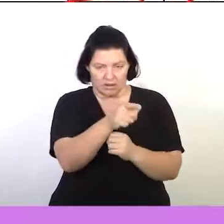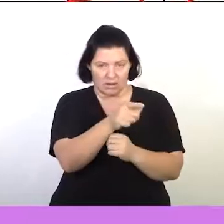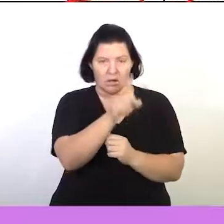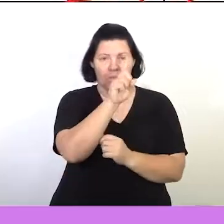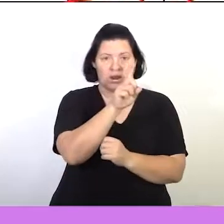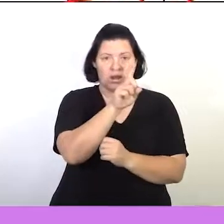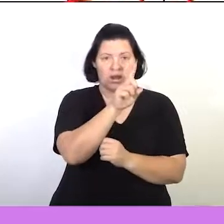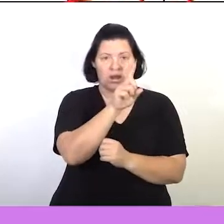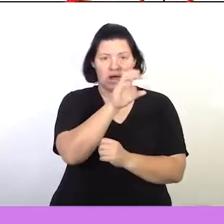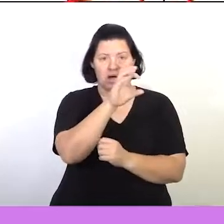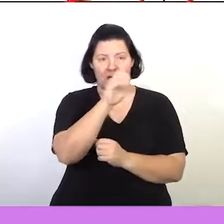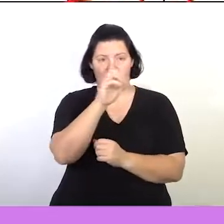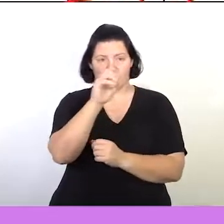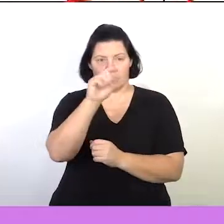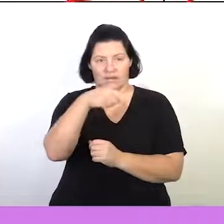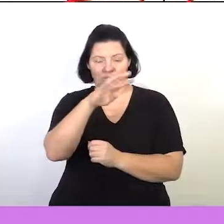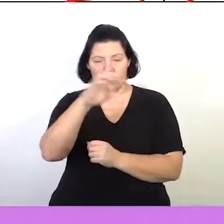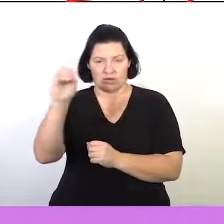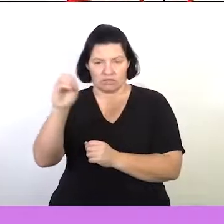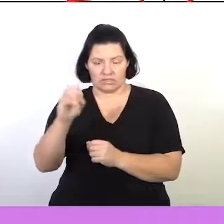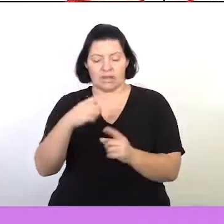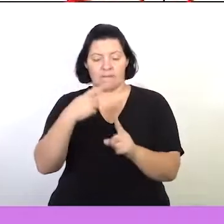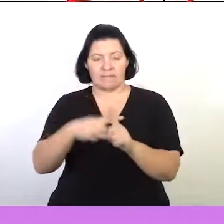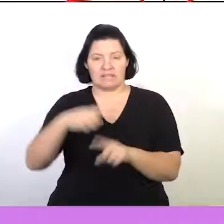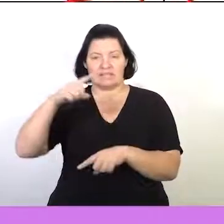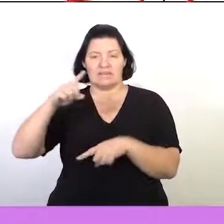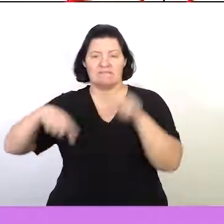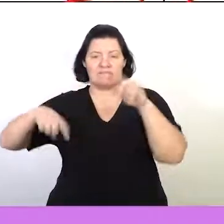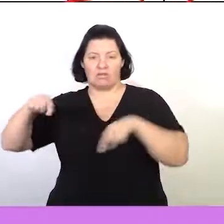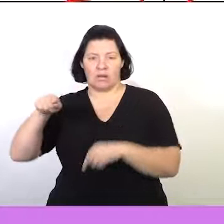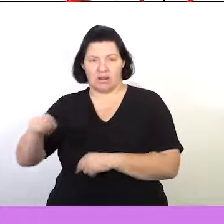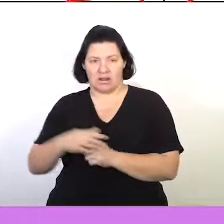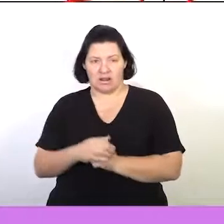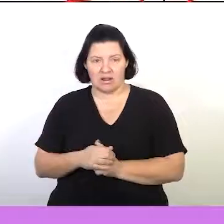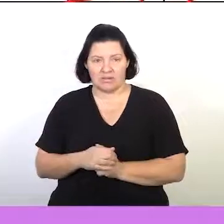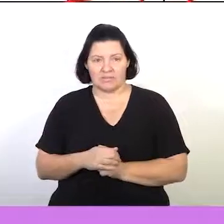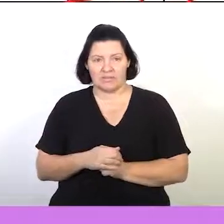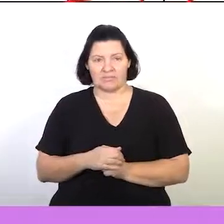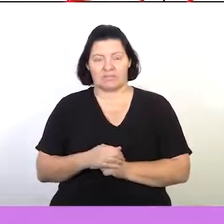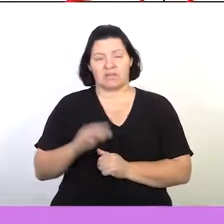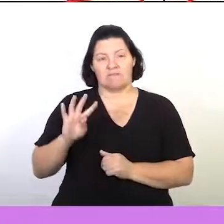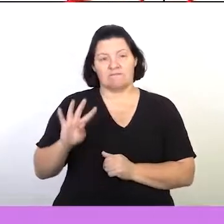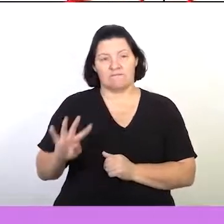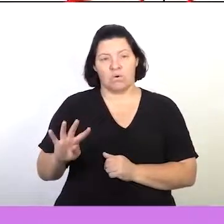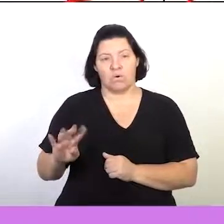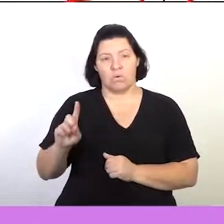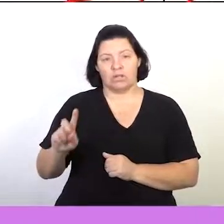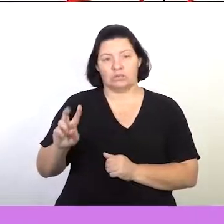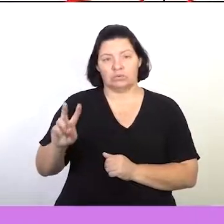100,400 rand plus the variable expenses, the subtotal of that is already given